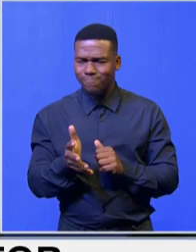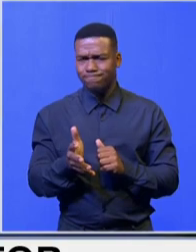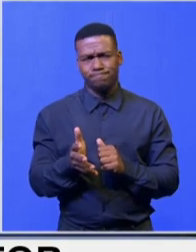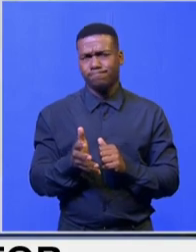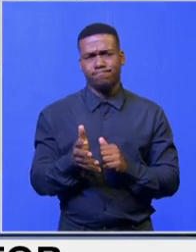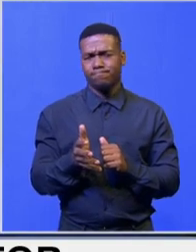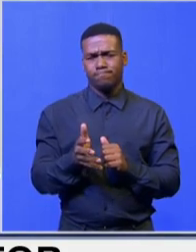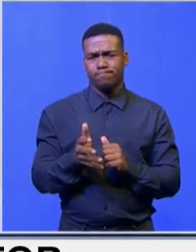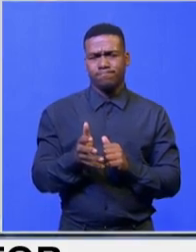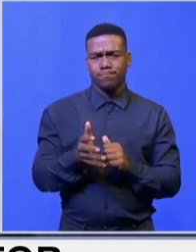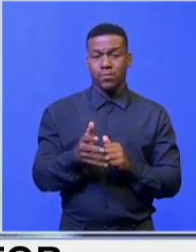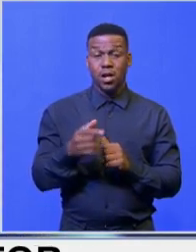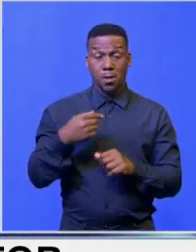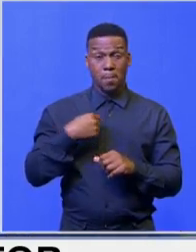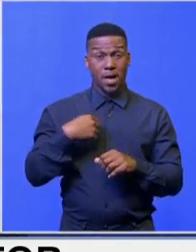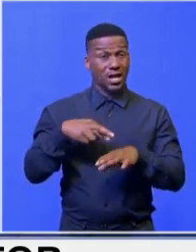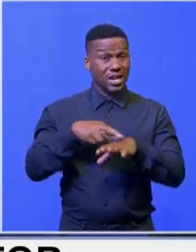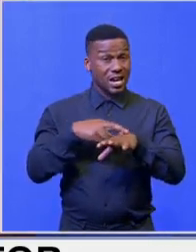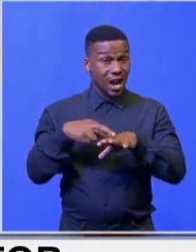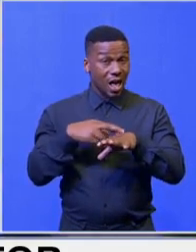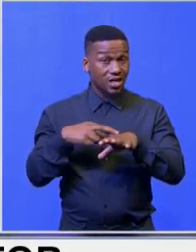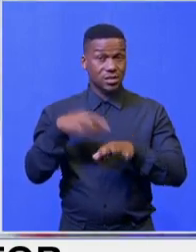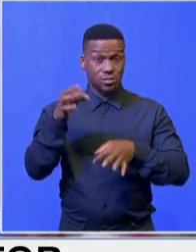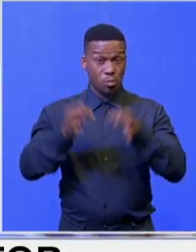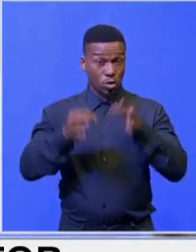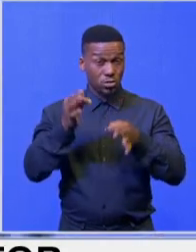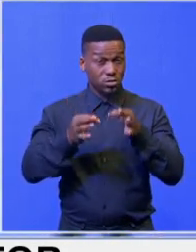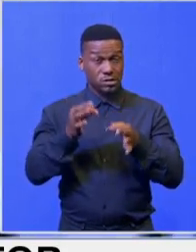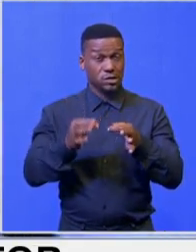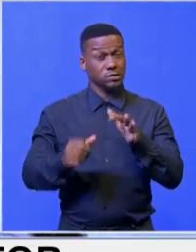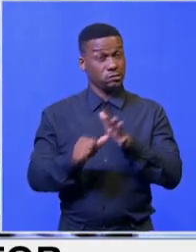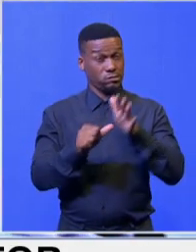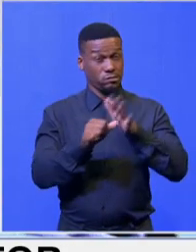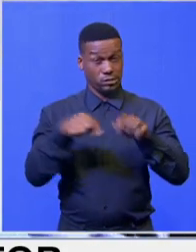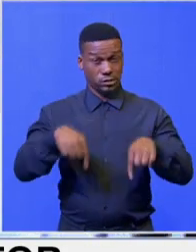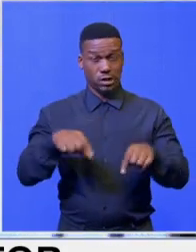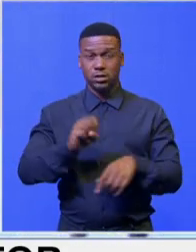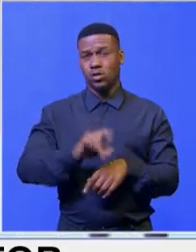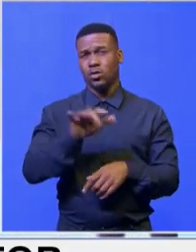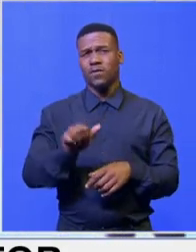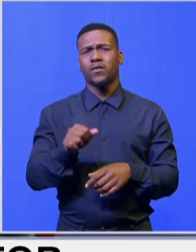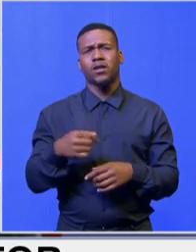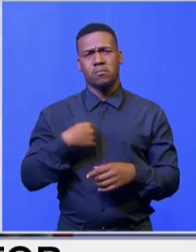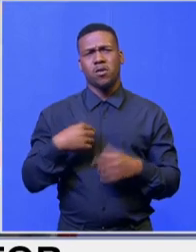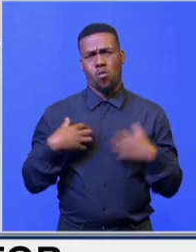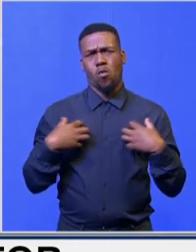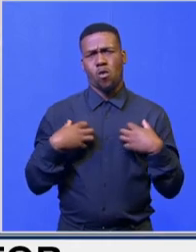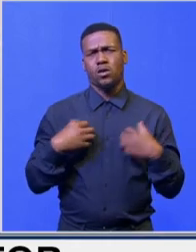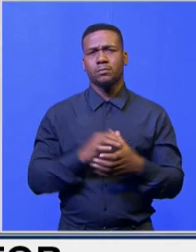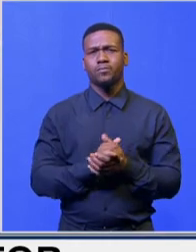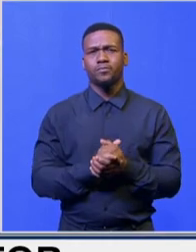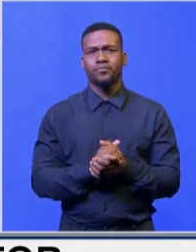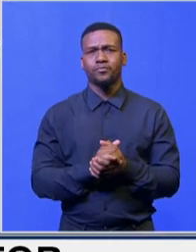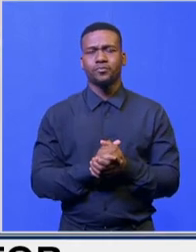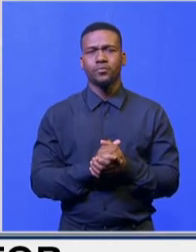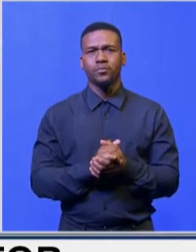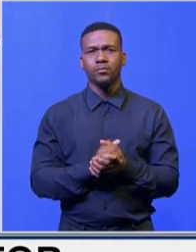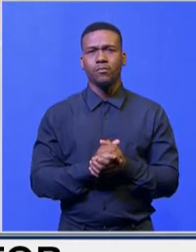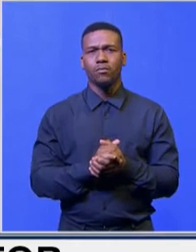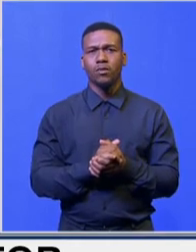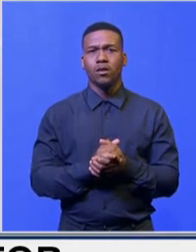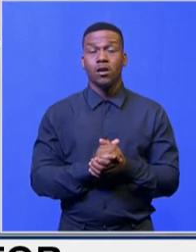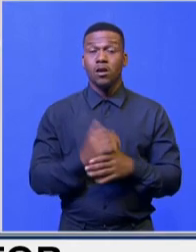race politics are entrenched in South African politics. And for me, that is a worry. All right, just before I let you go, now you've